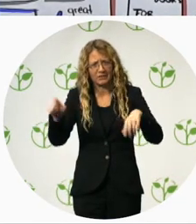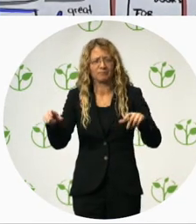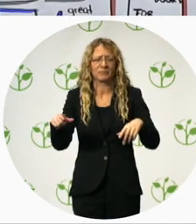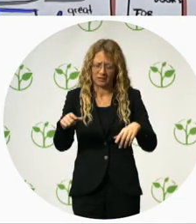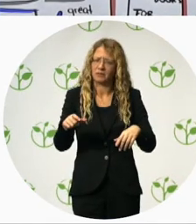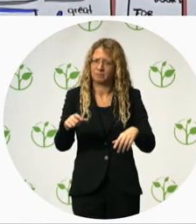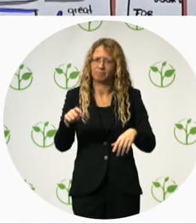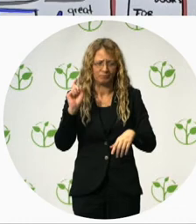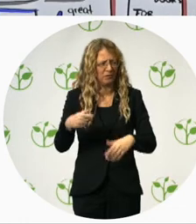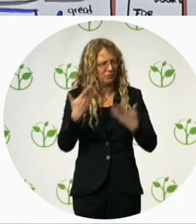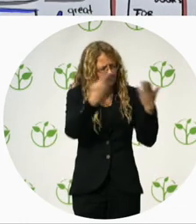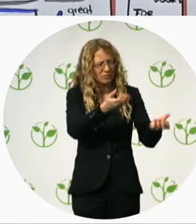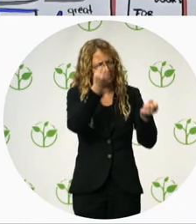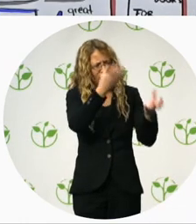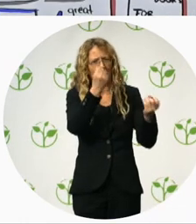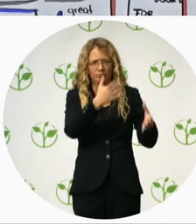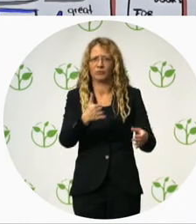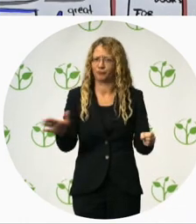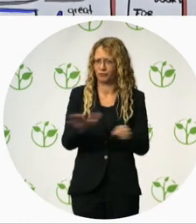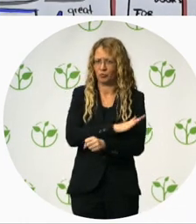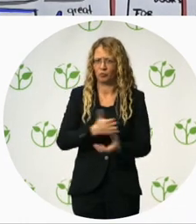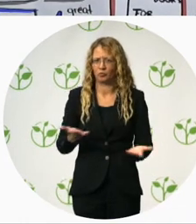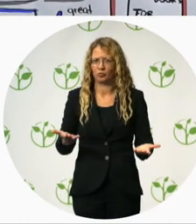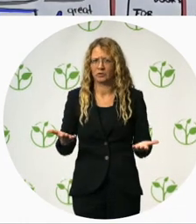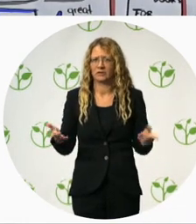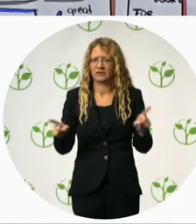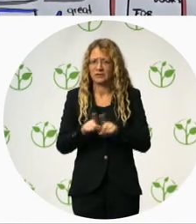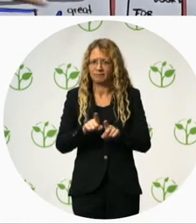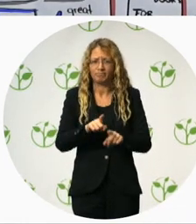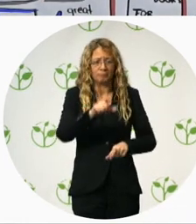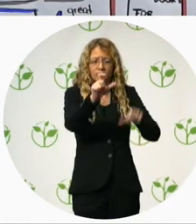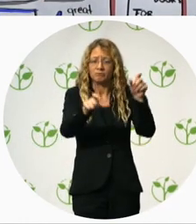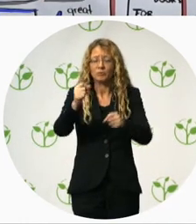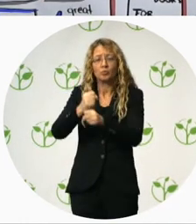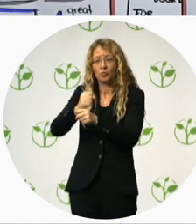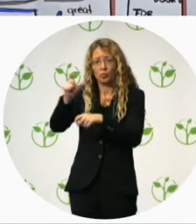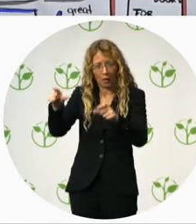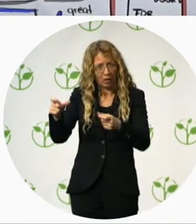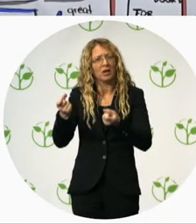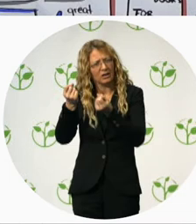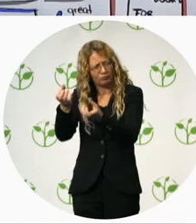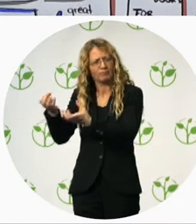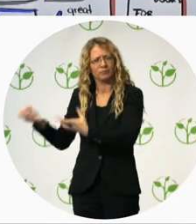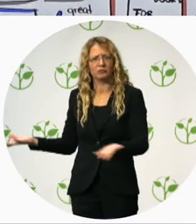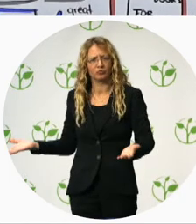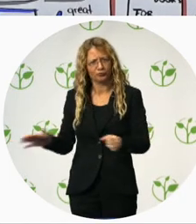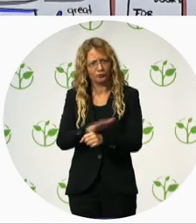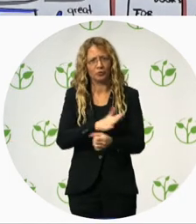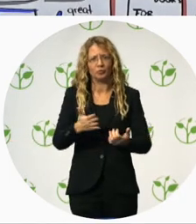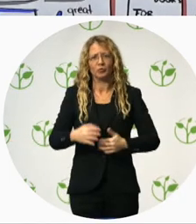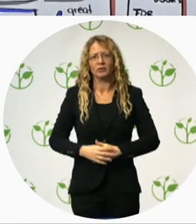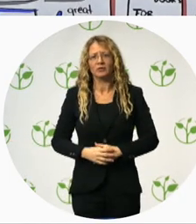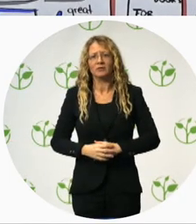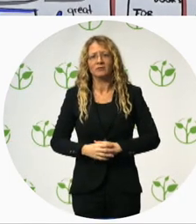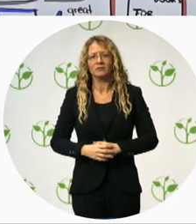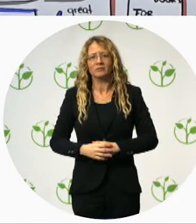the employees who were also involved in the whole process. A lot of key factors for success, but